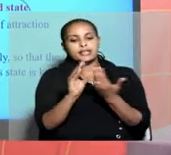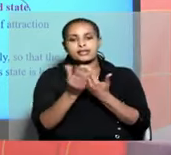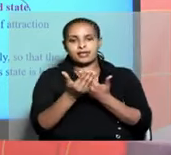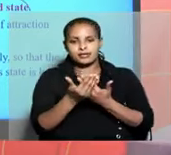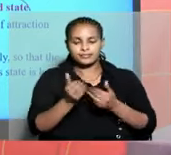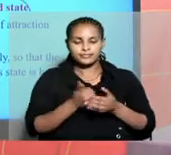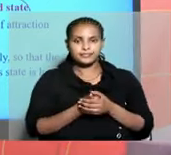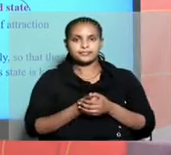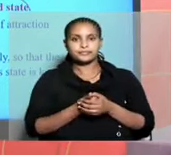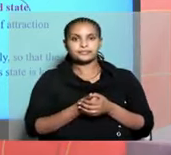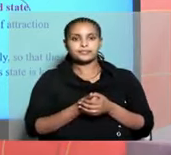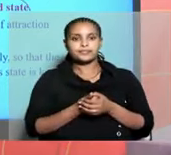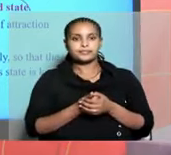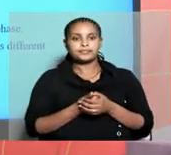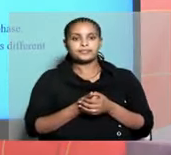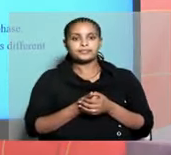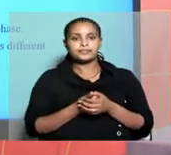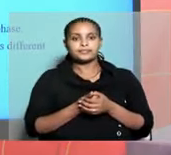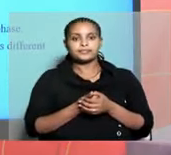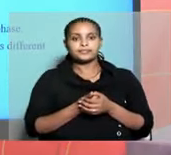state.